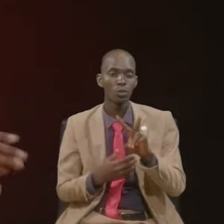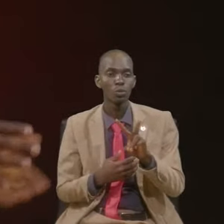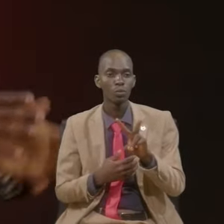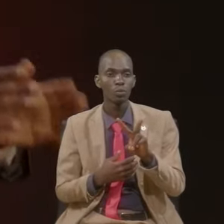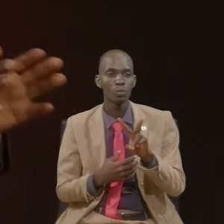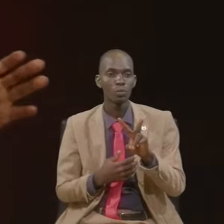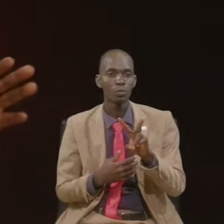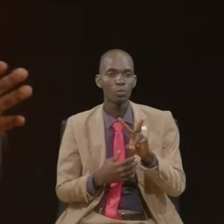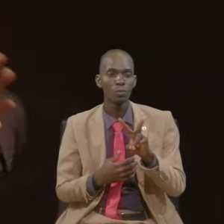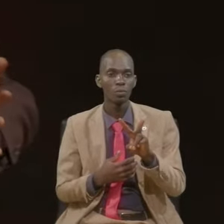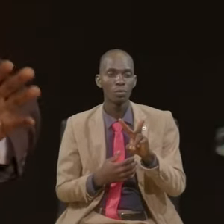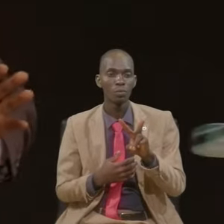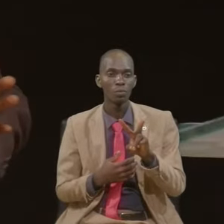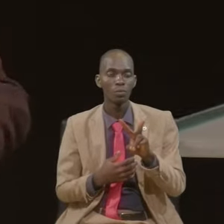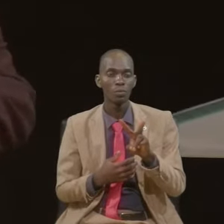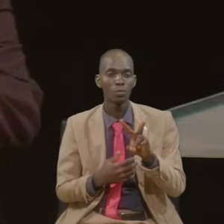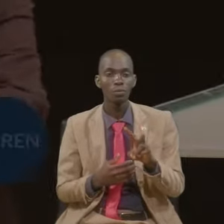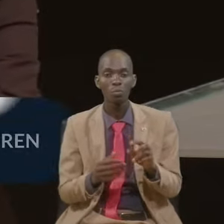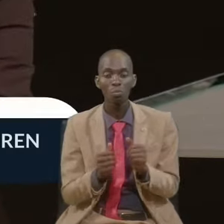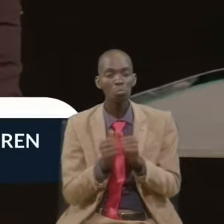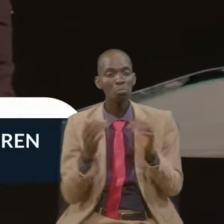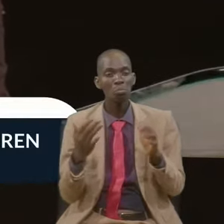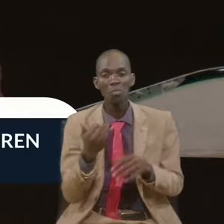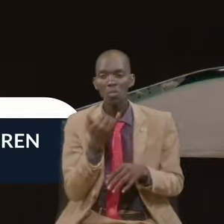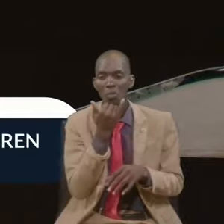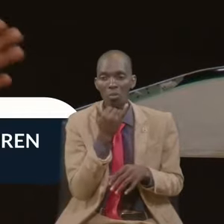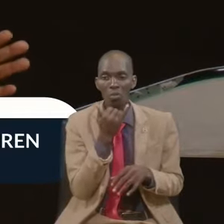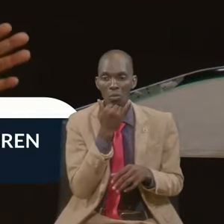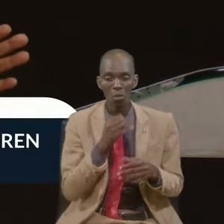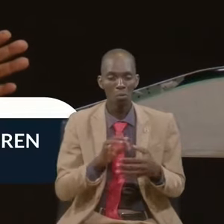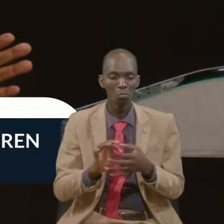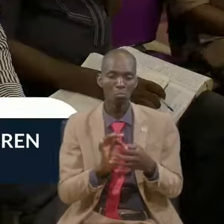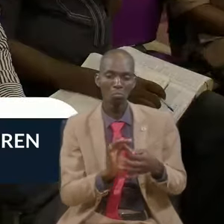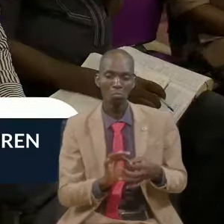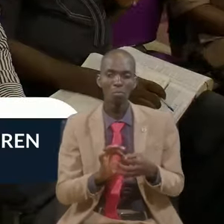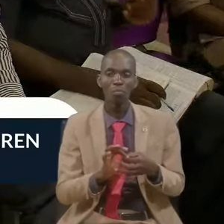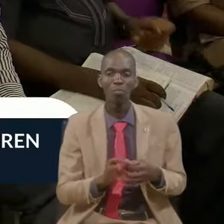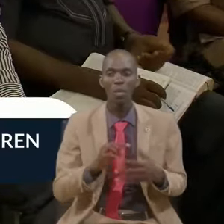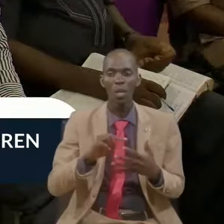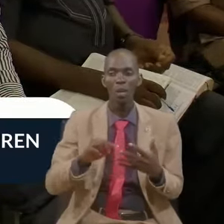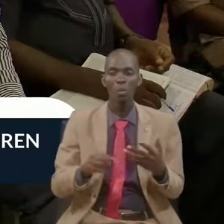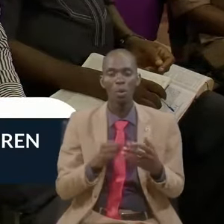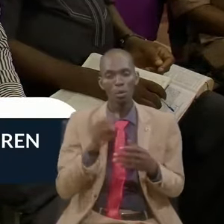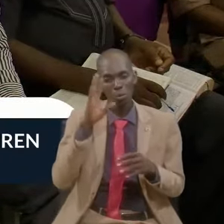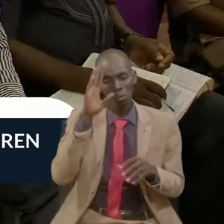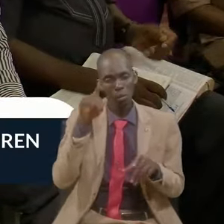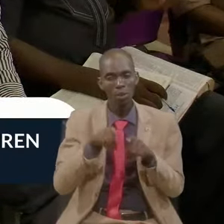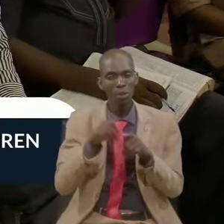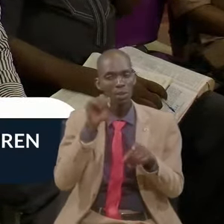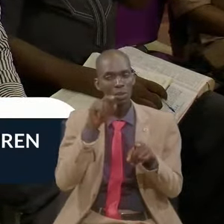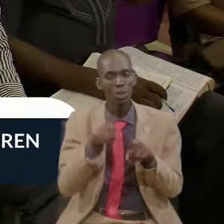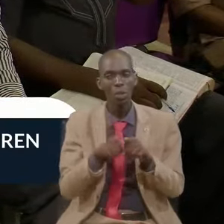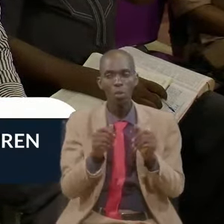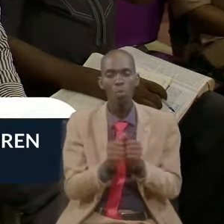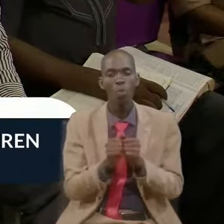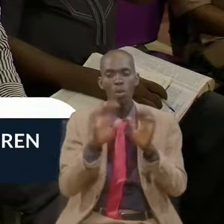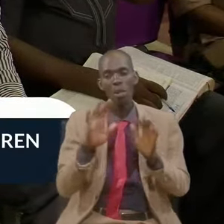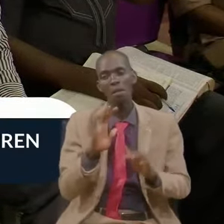looking at faultless fellowship among brethren